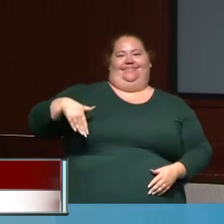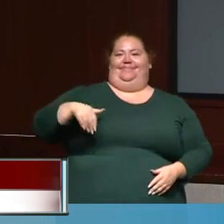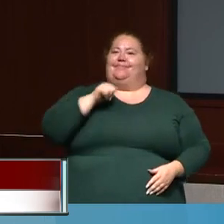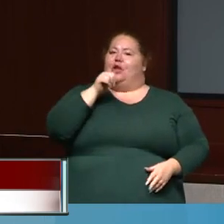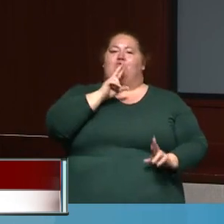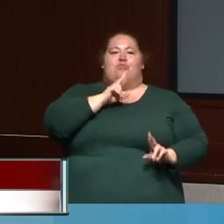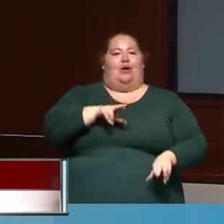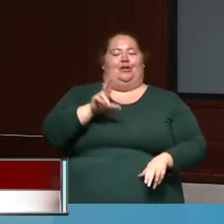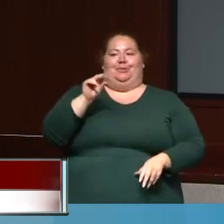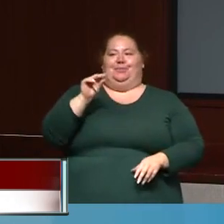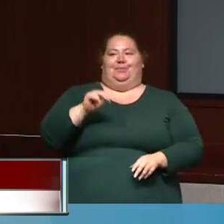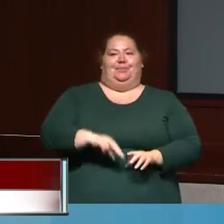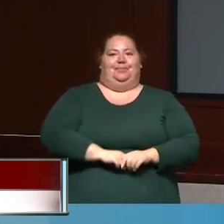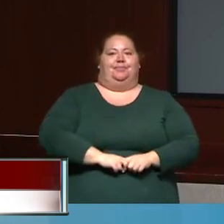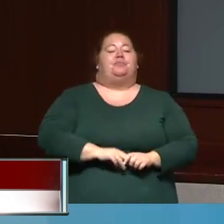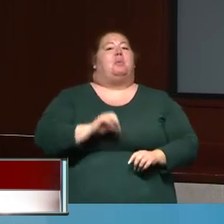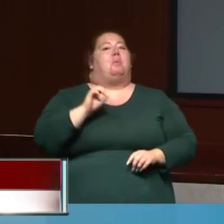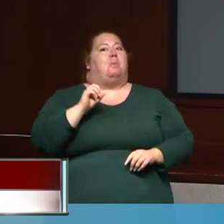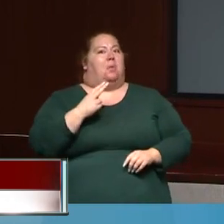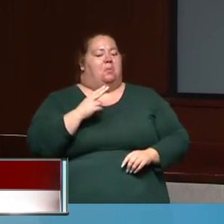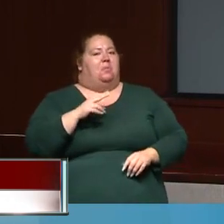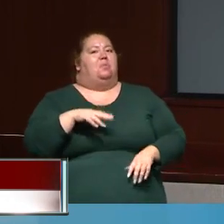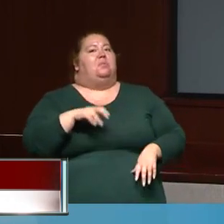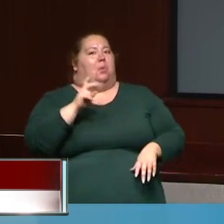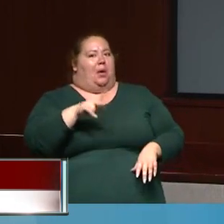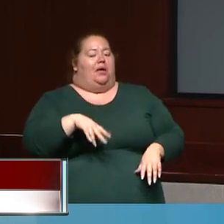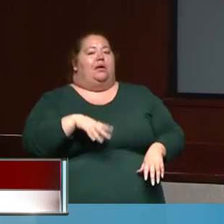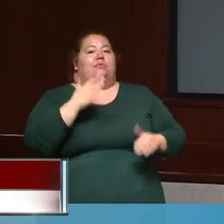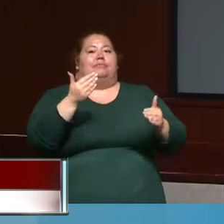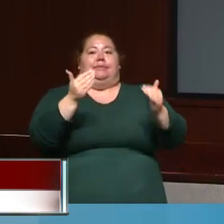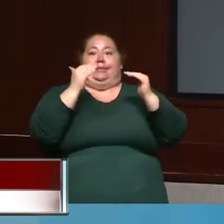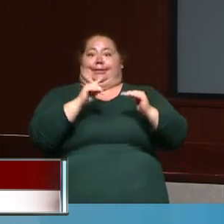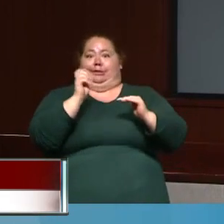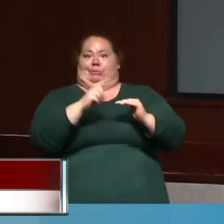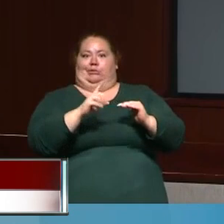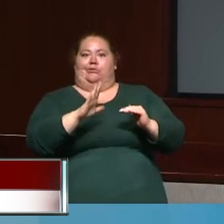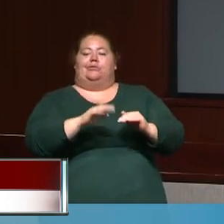have not. And then my next question is,